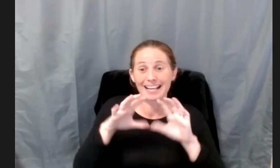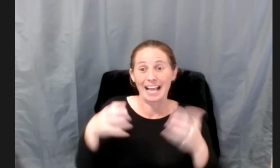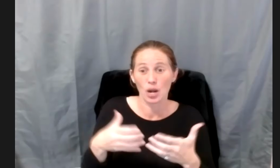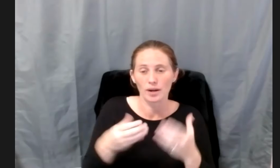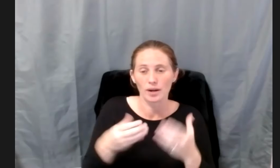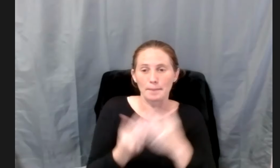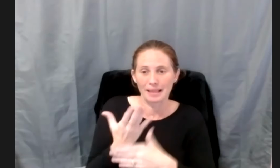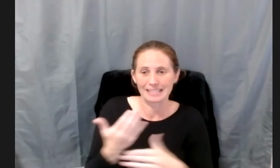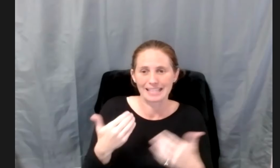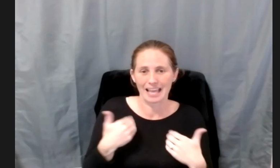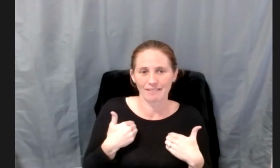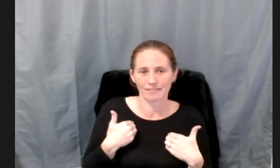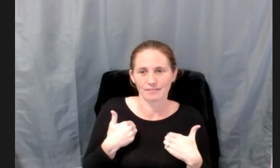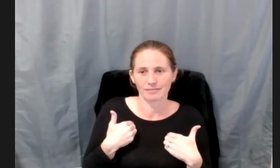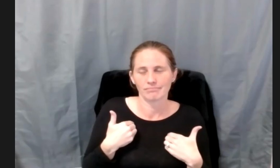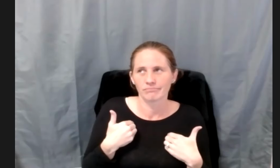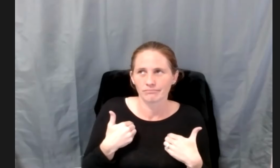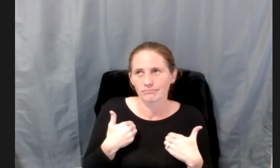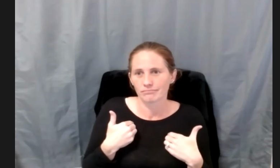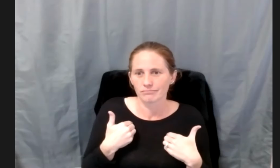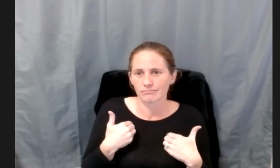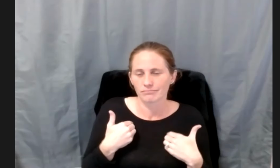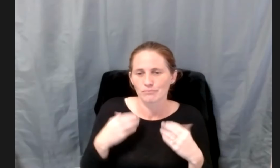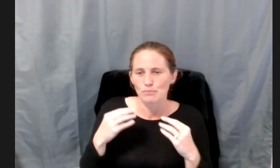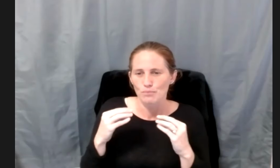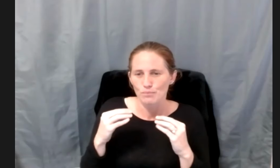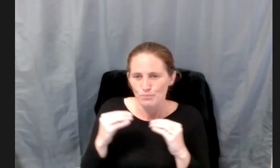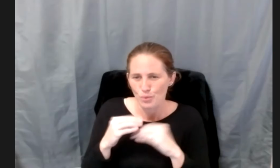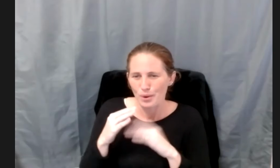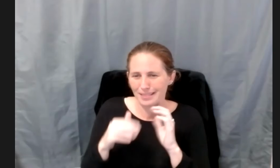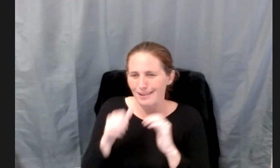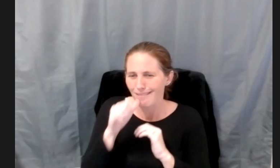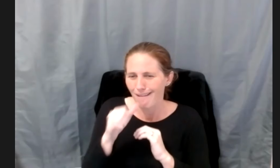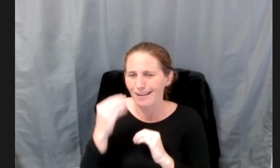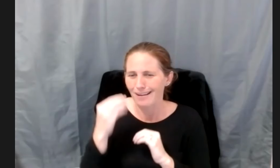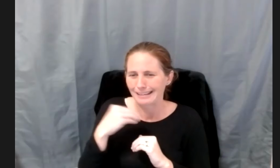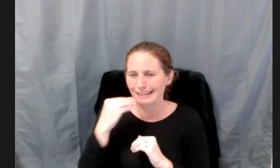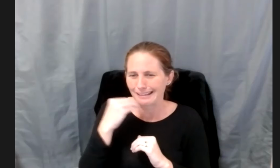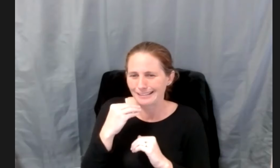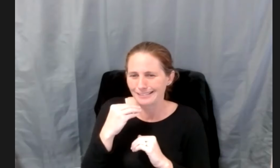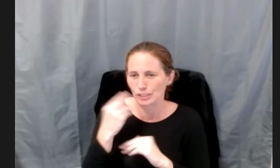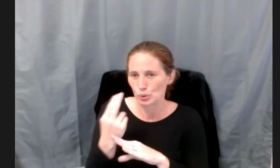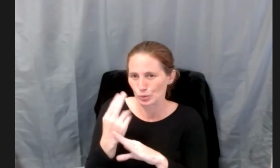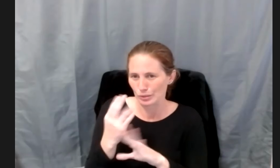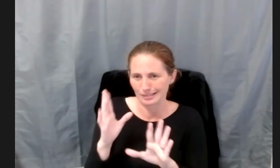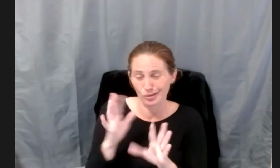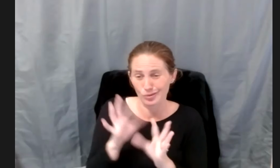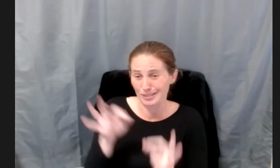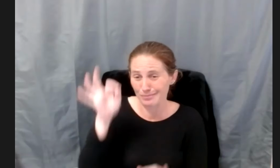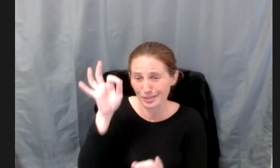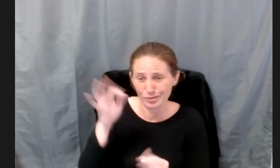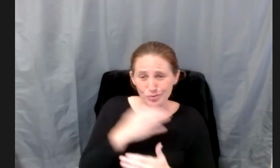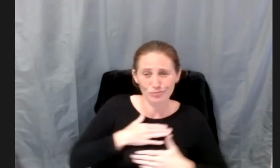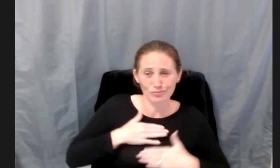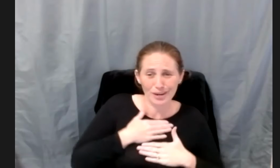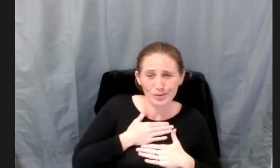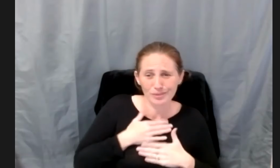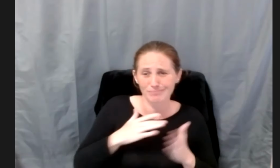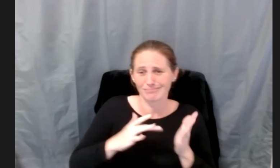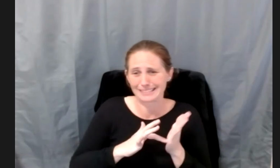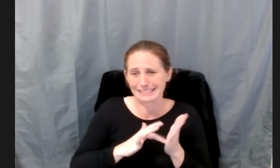that have more than, than non-food uses directly, um, whether we call them spiritual or recreational medicinal,